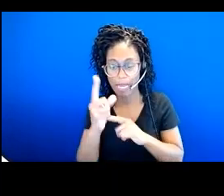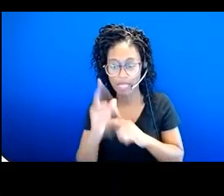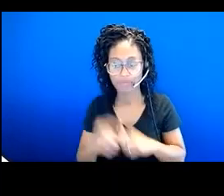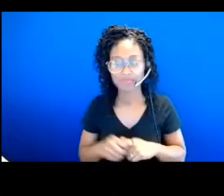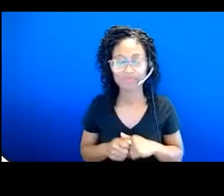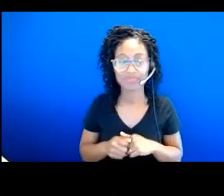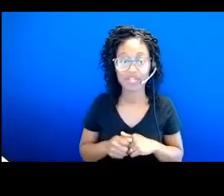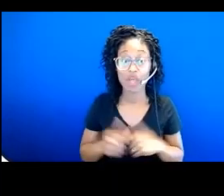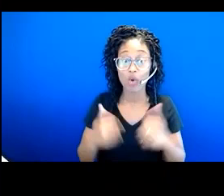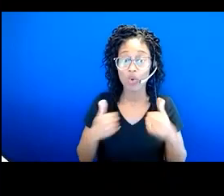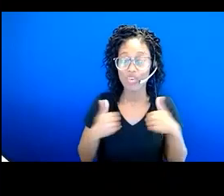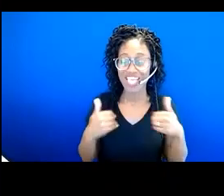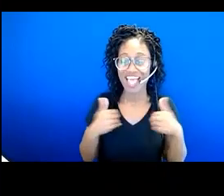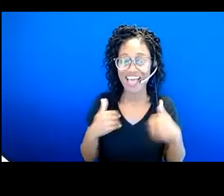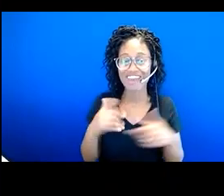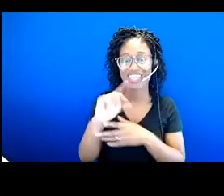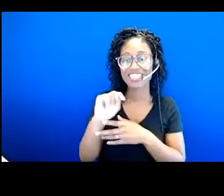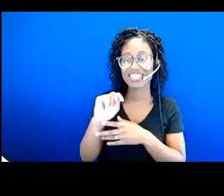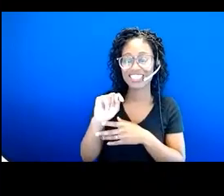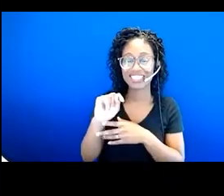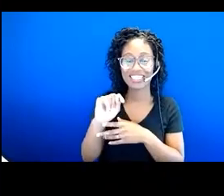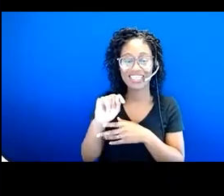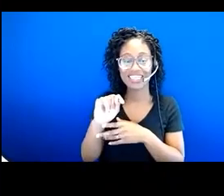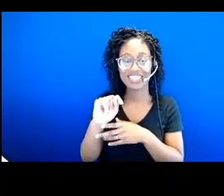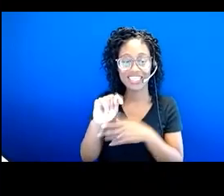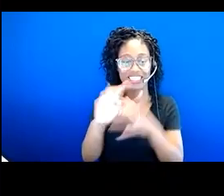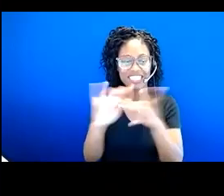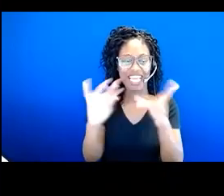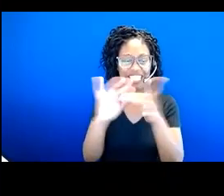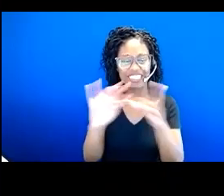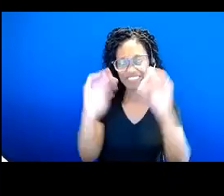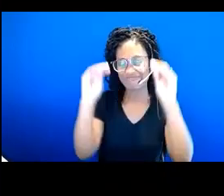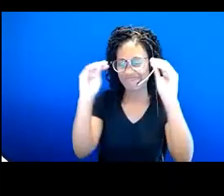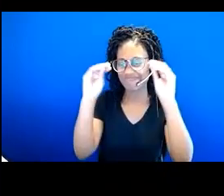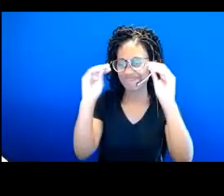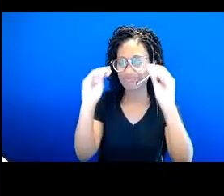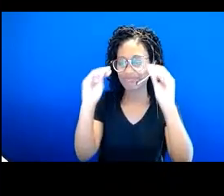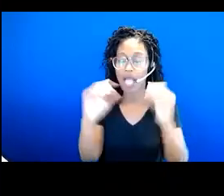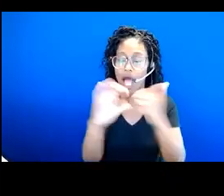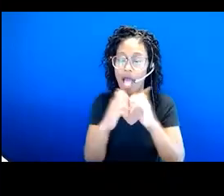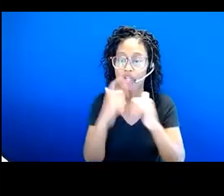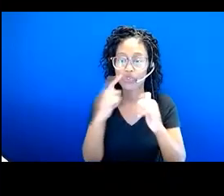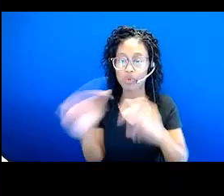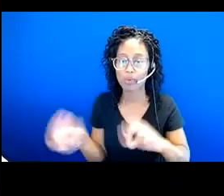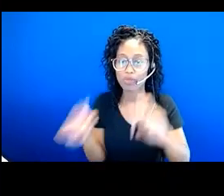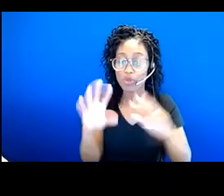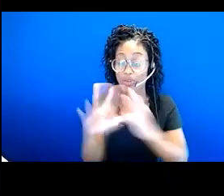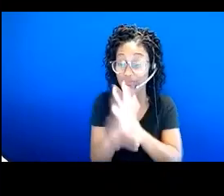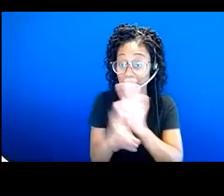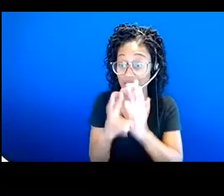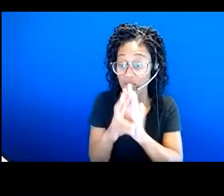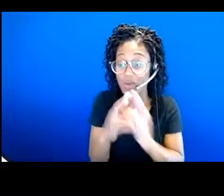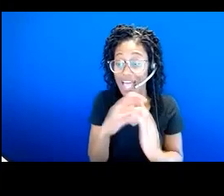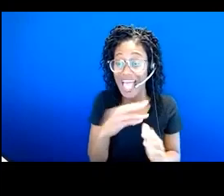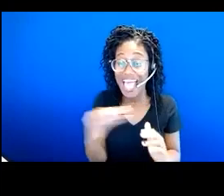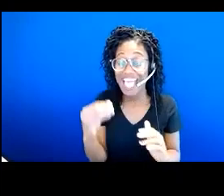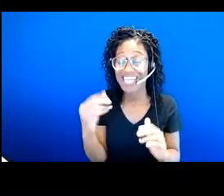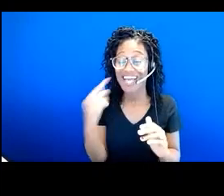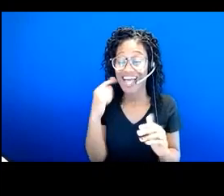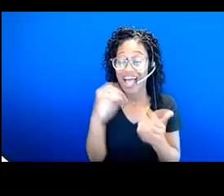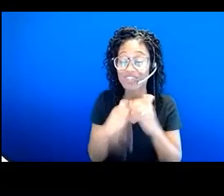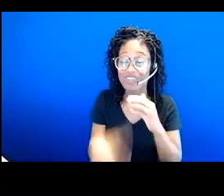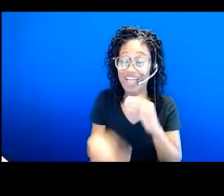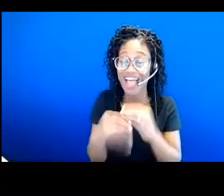text tutorial on how to load up videos, also how to restrict access to the videos. If you don't want your